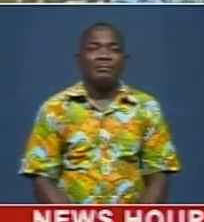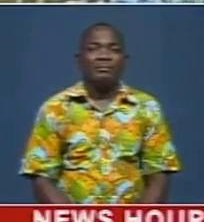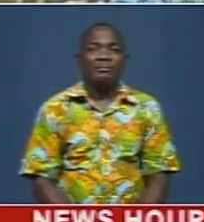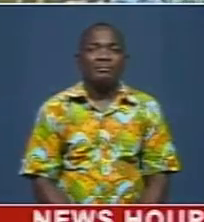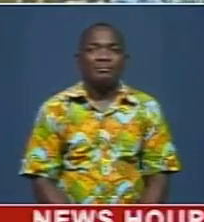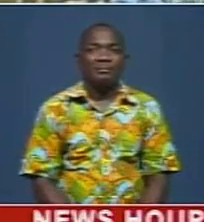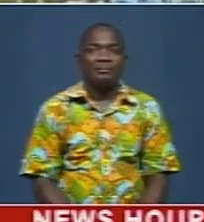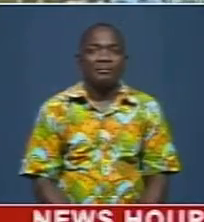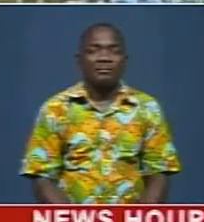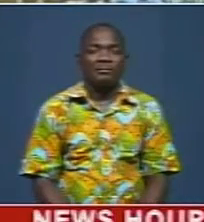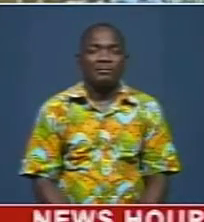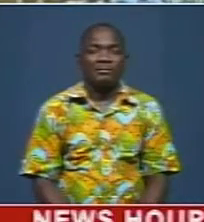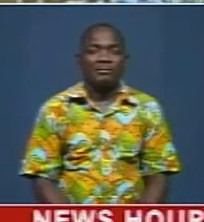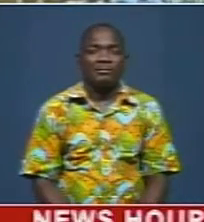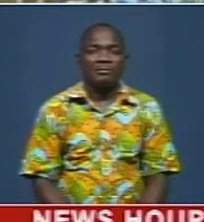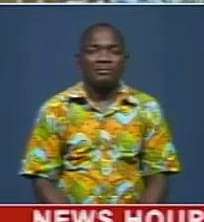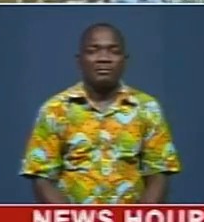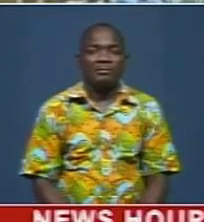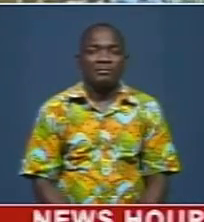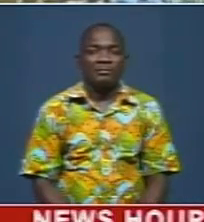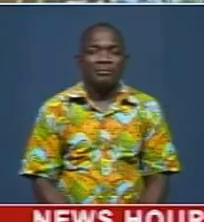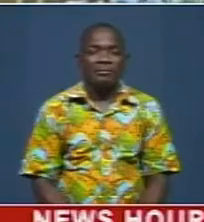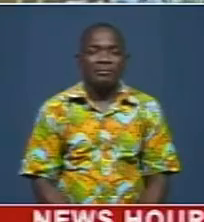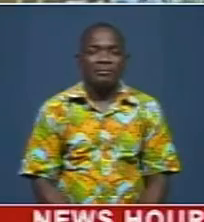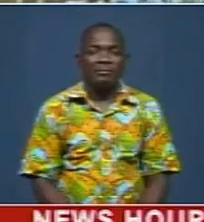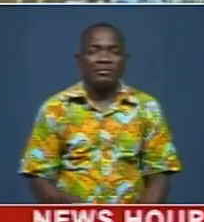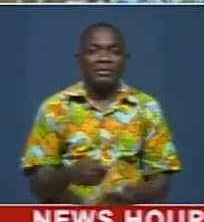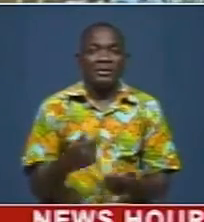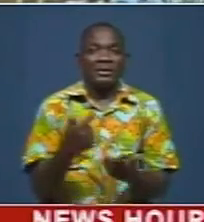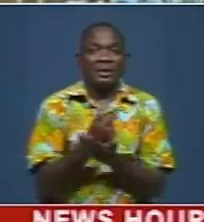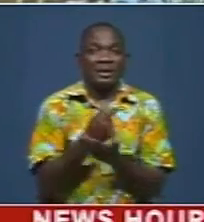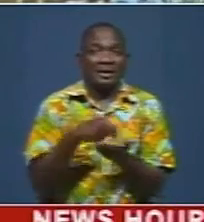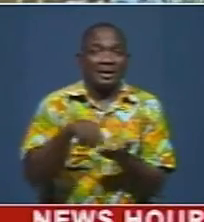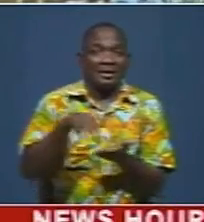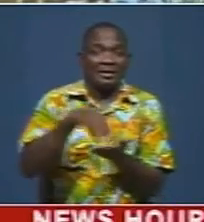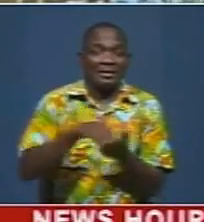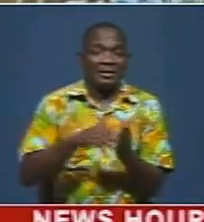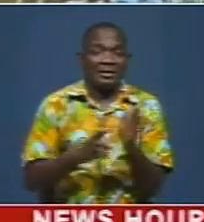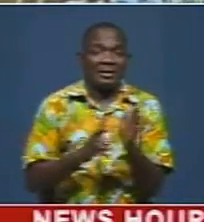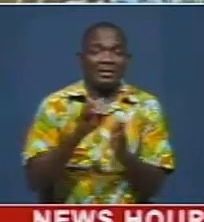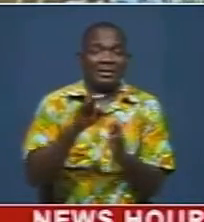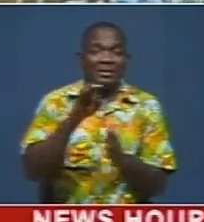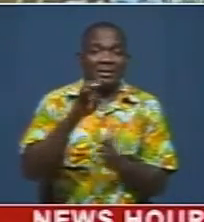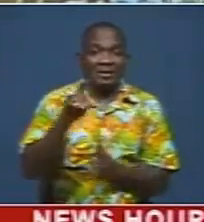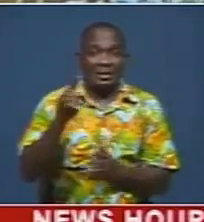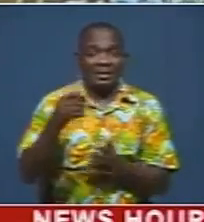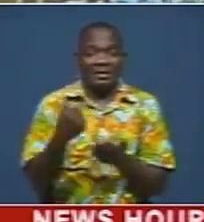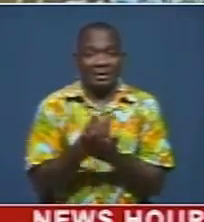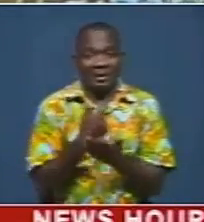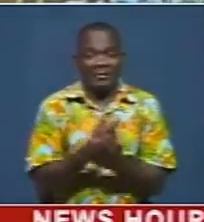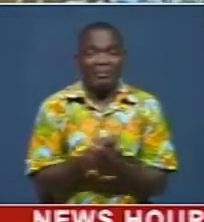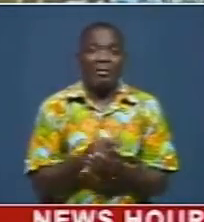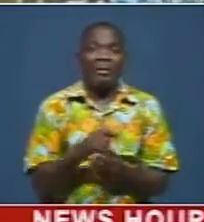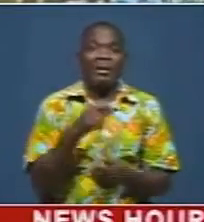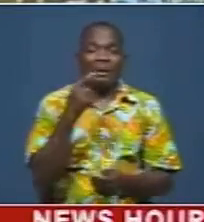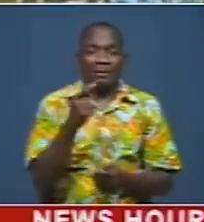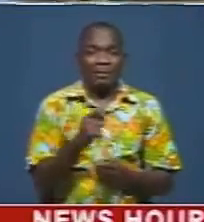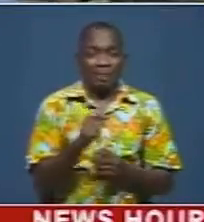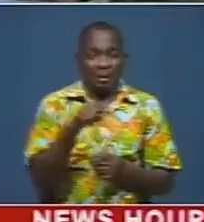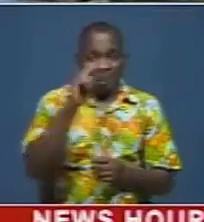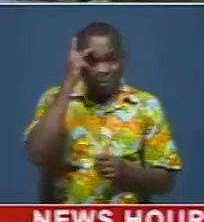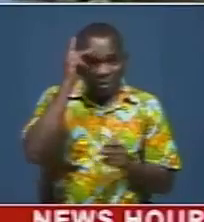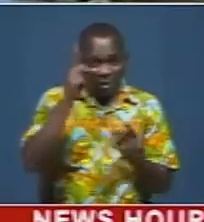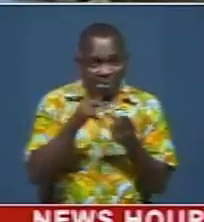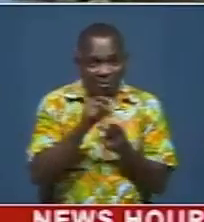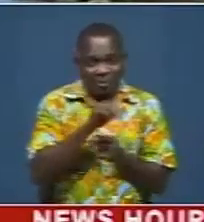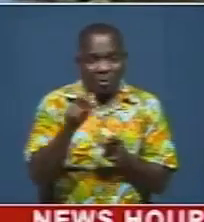The news are live on GBC News. The Ghana Center for Democratic Development, CDD Ghana, says political